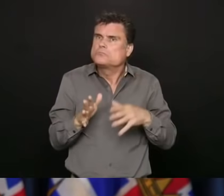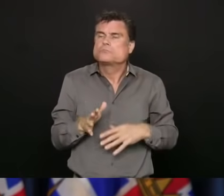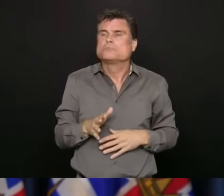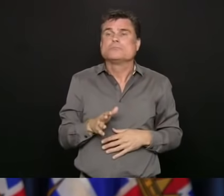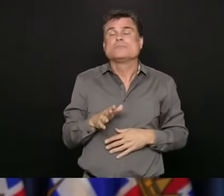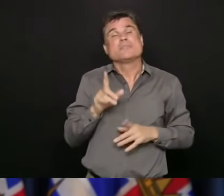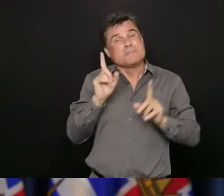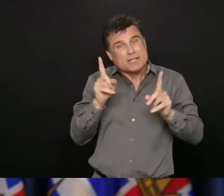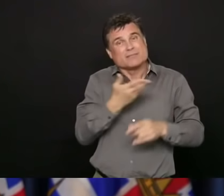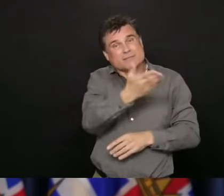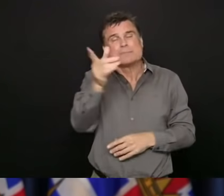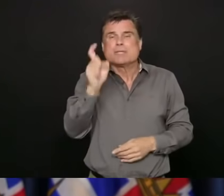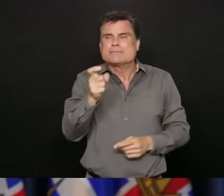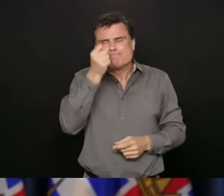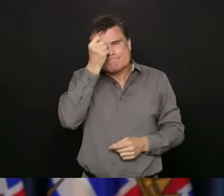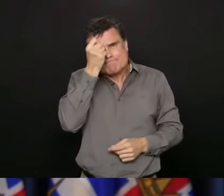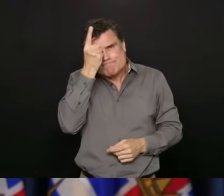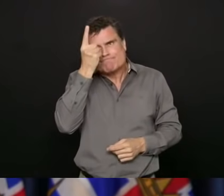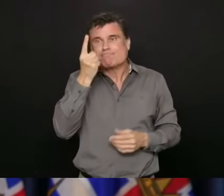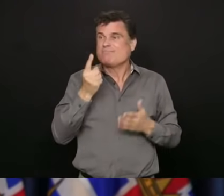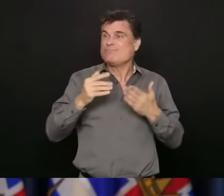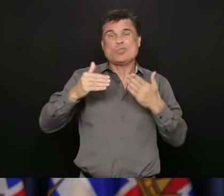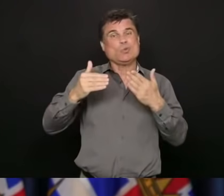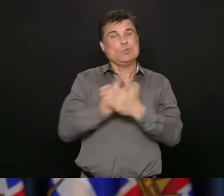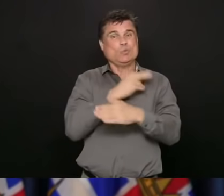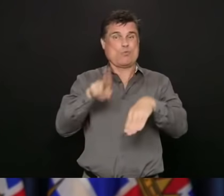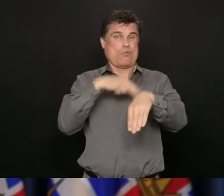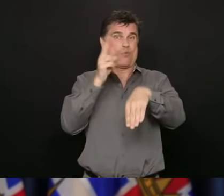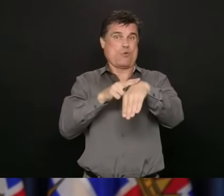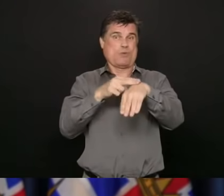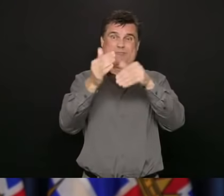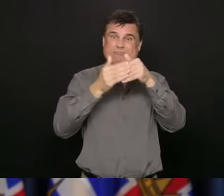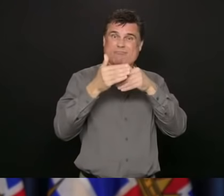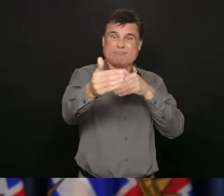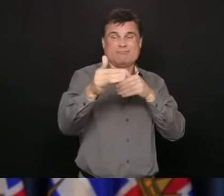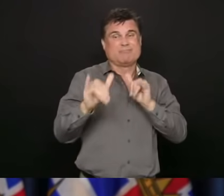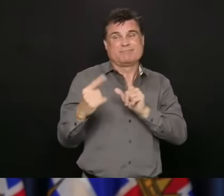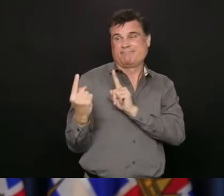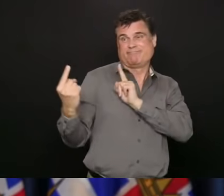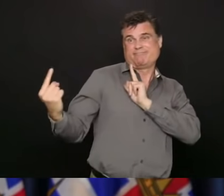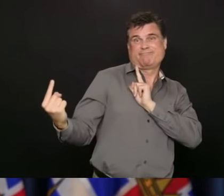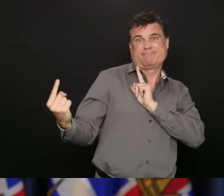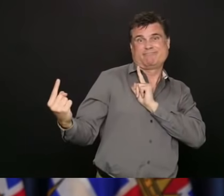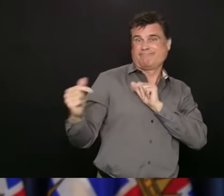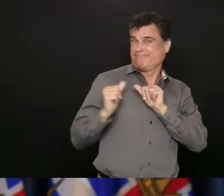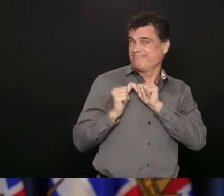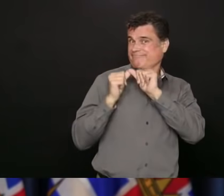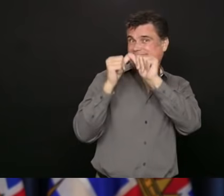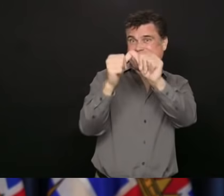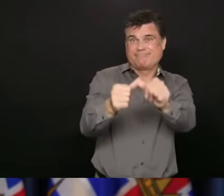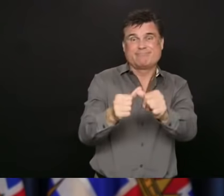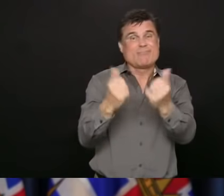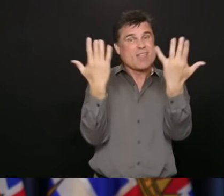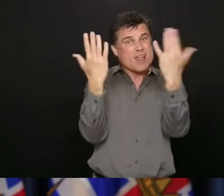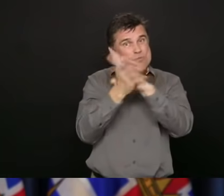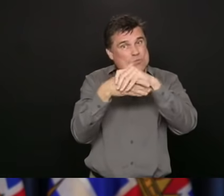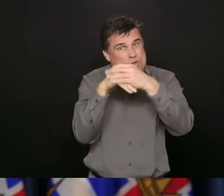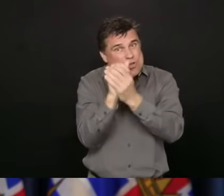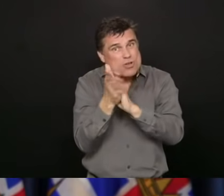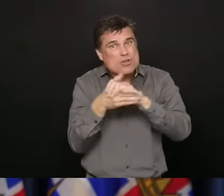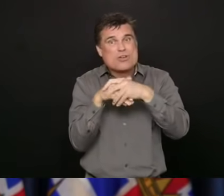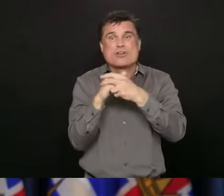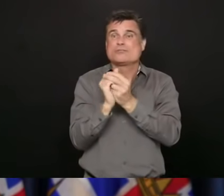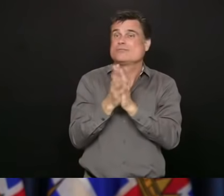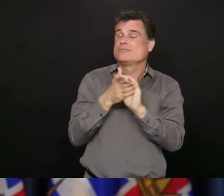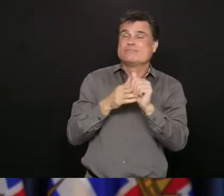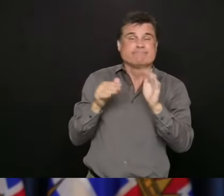that. We need to continue to wash our hands as regularly as possible, and if you're sick, you should not leave your home. You should certainly